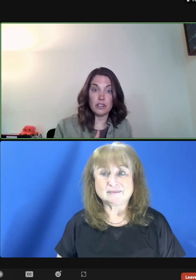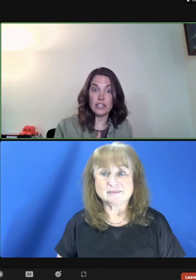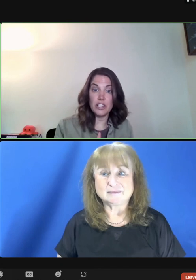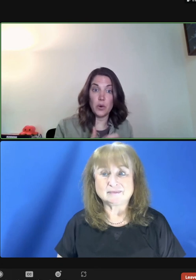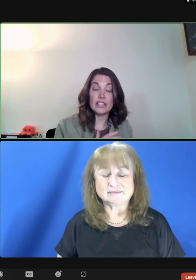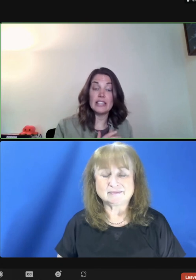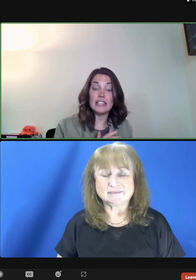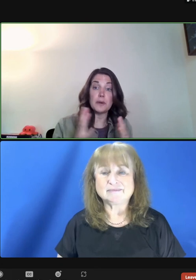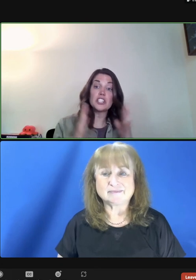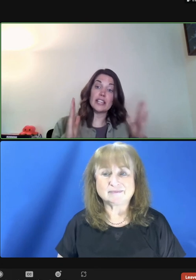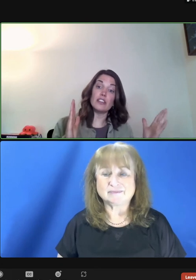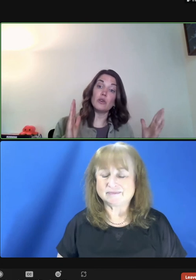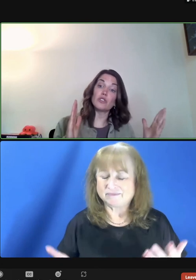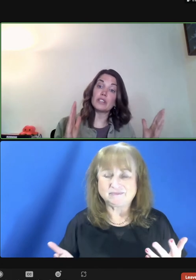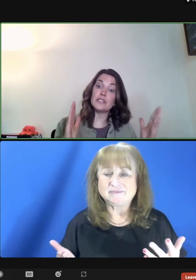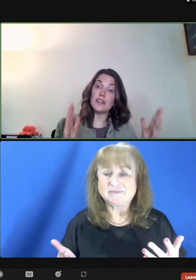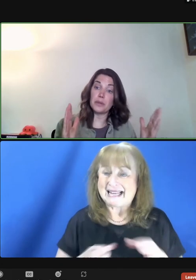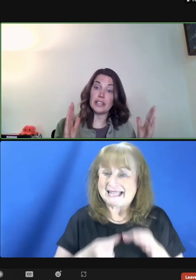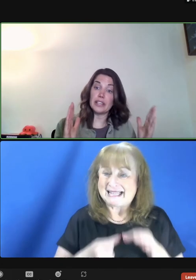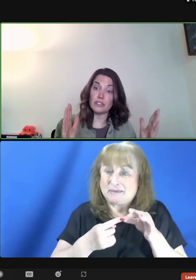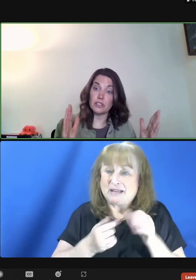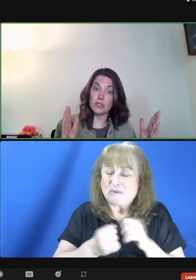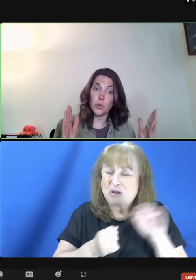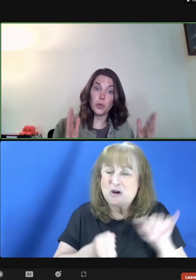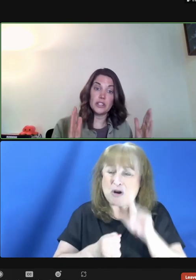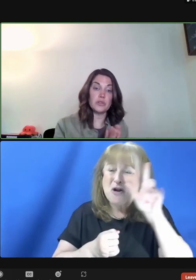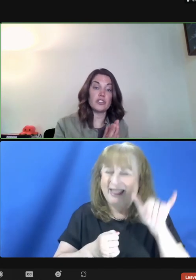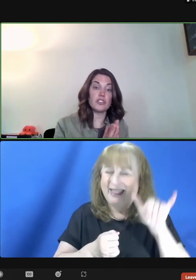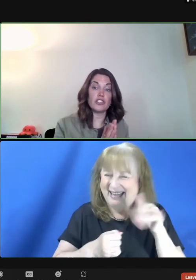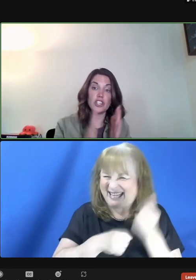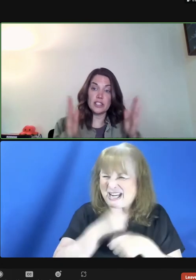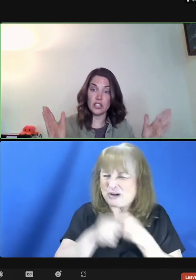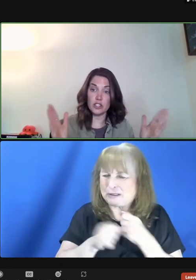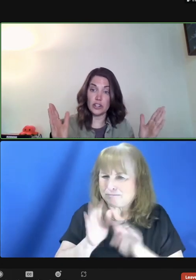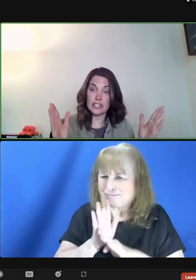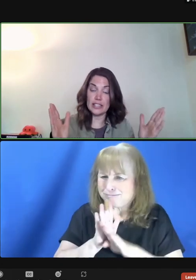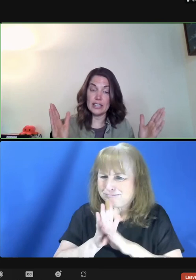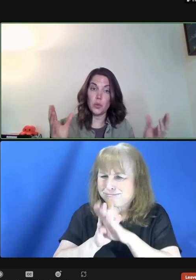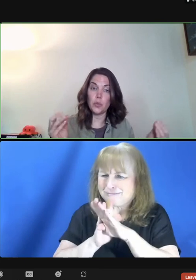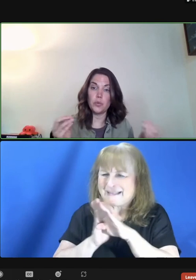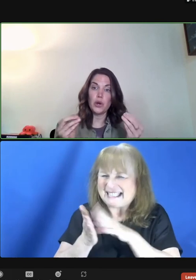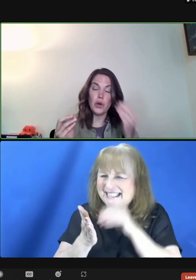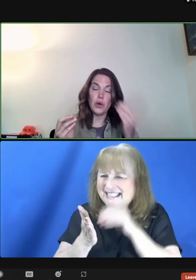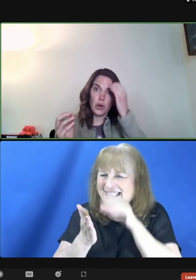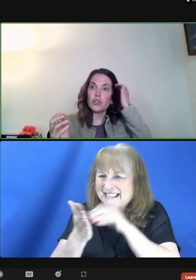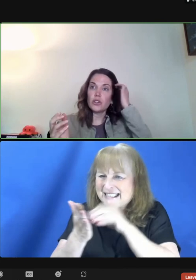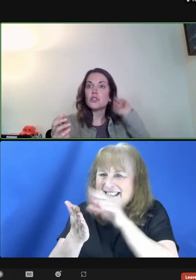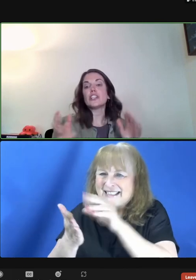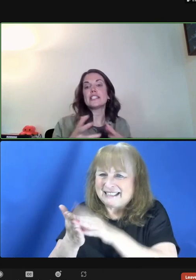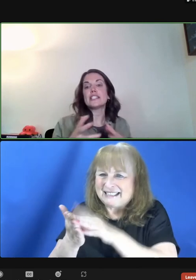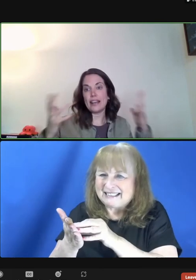given whatever, especially in those early developing years when students are just learning to,